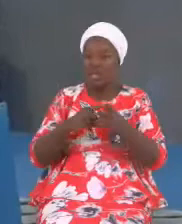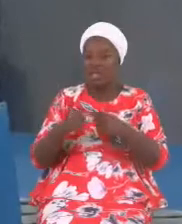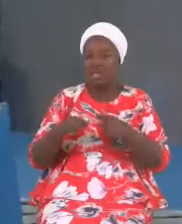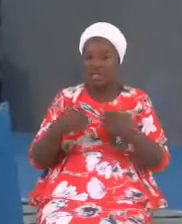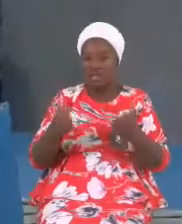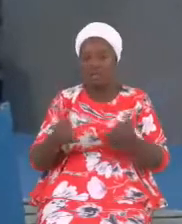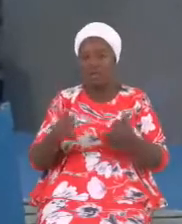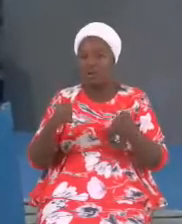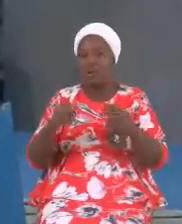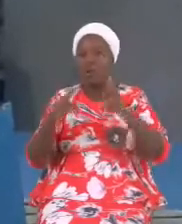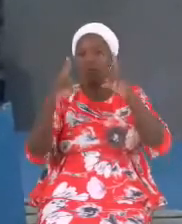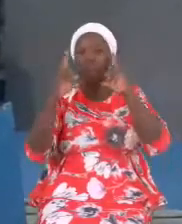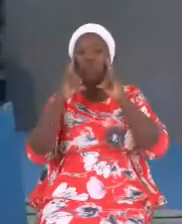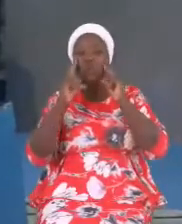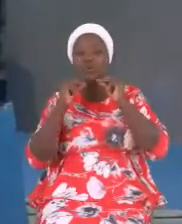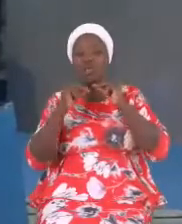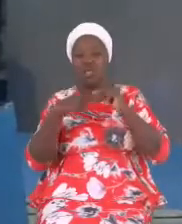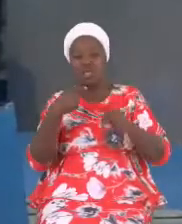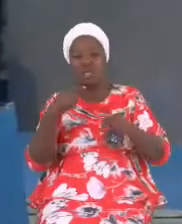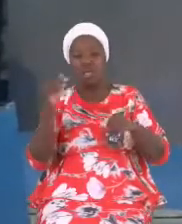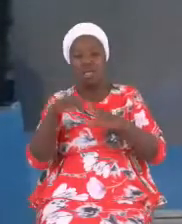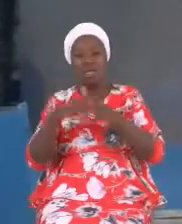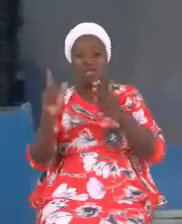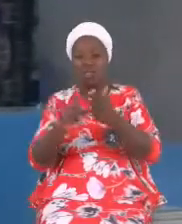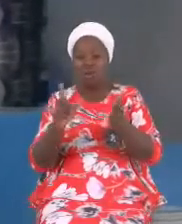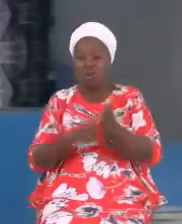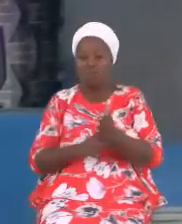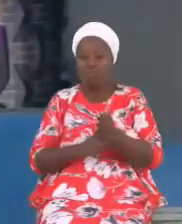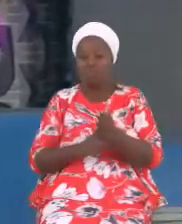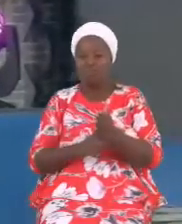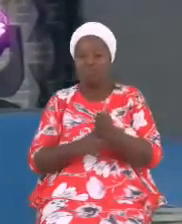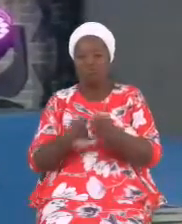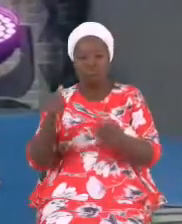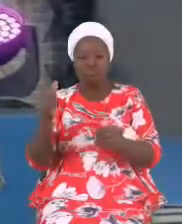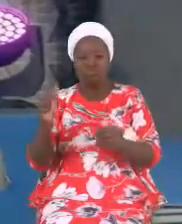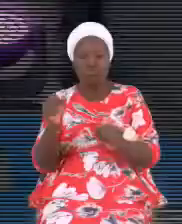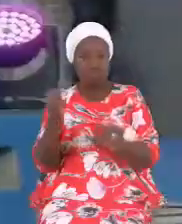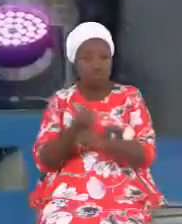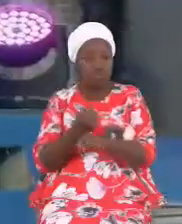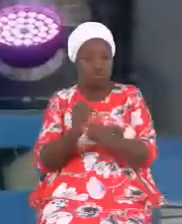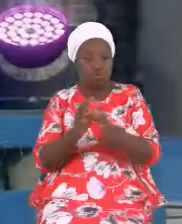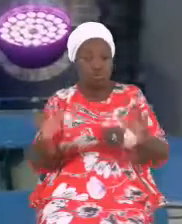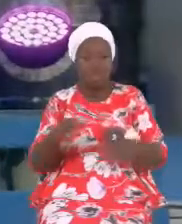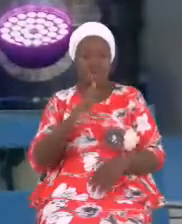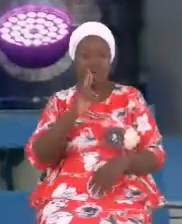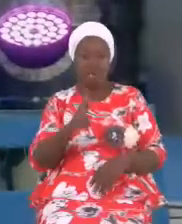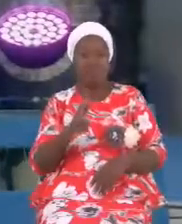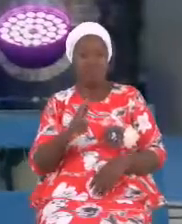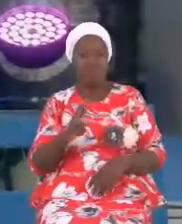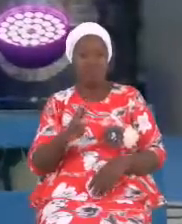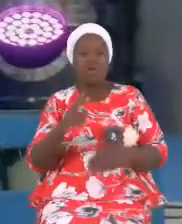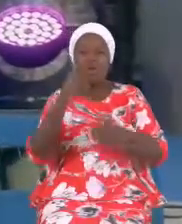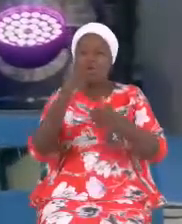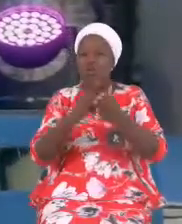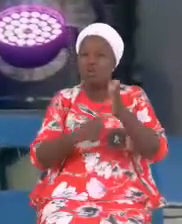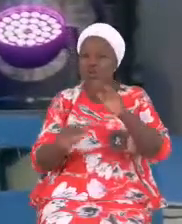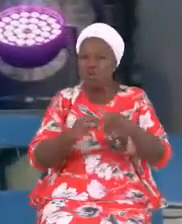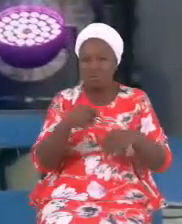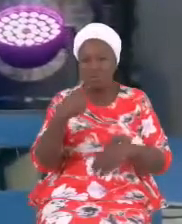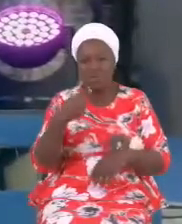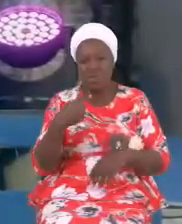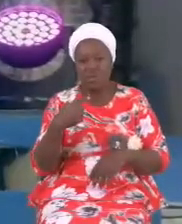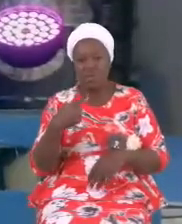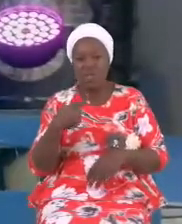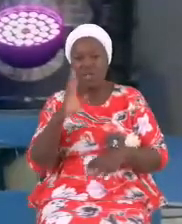law, stone her. What do you say?" There is sin for asking such a